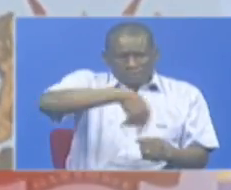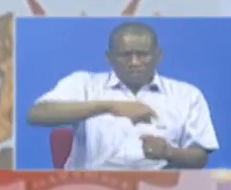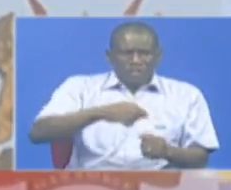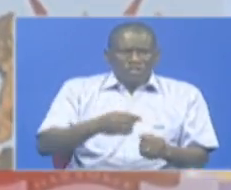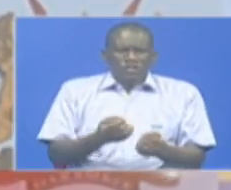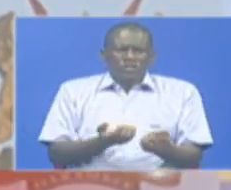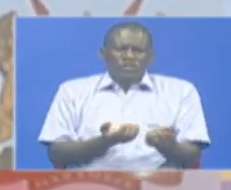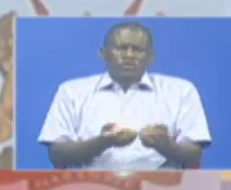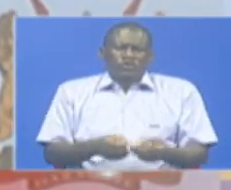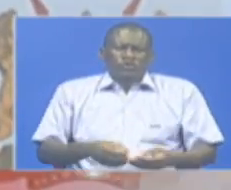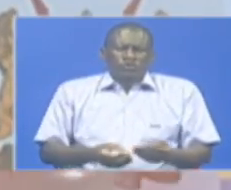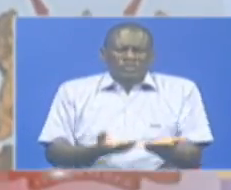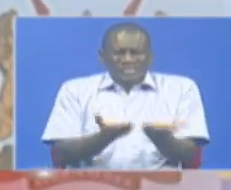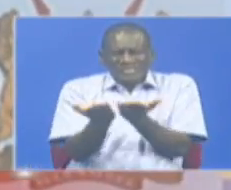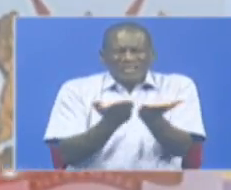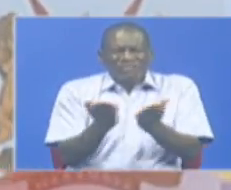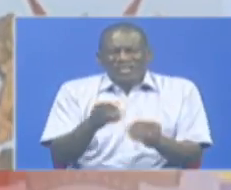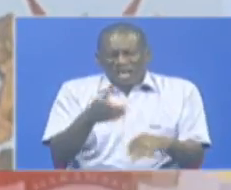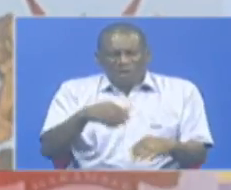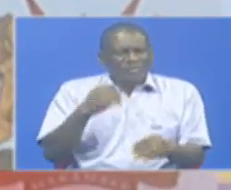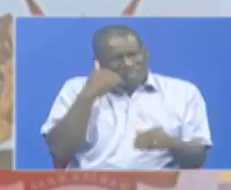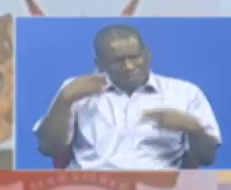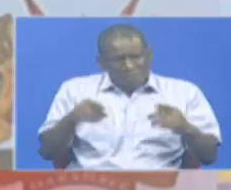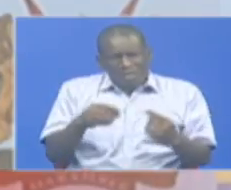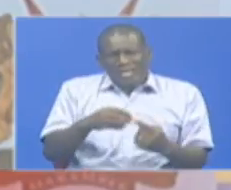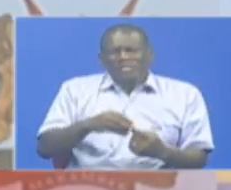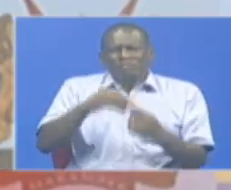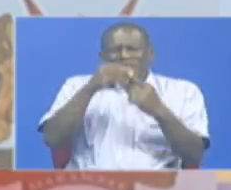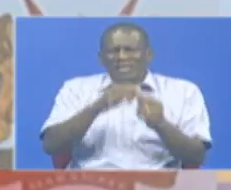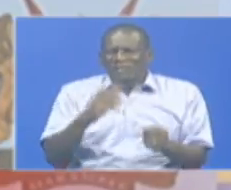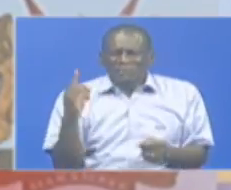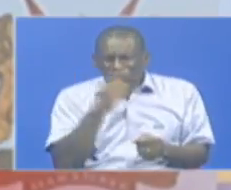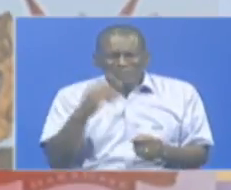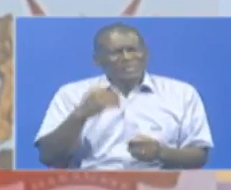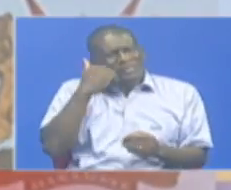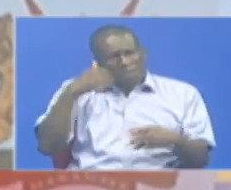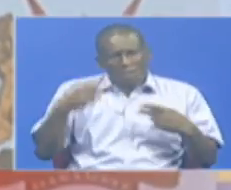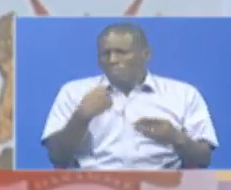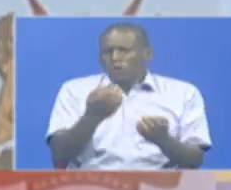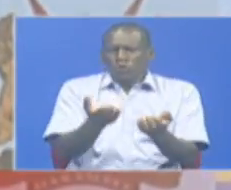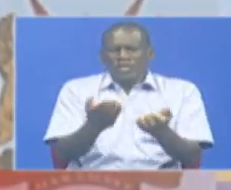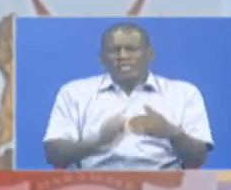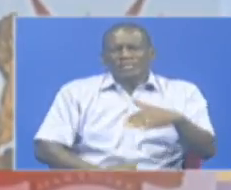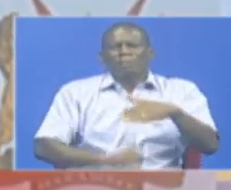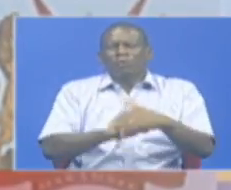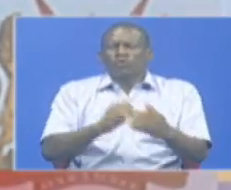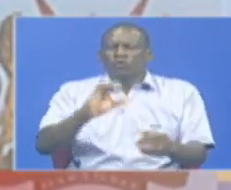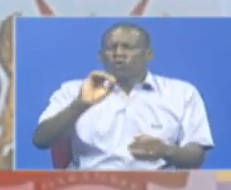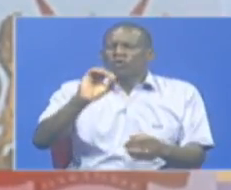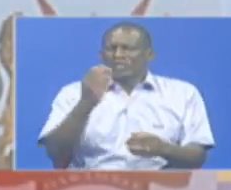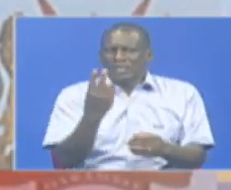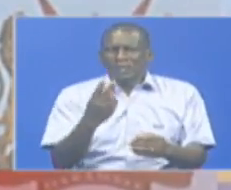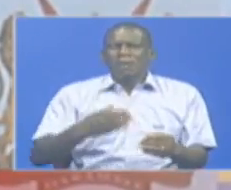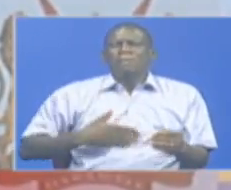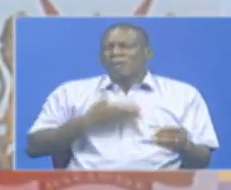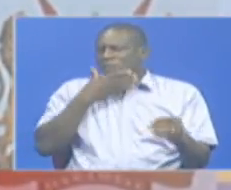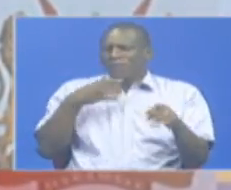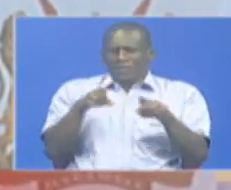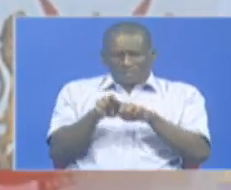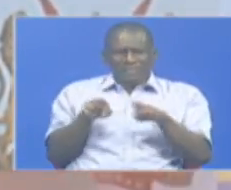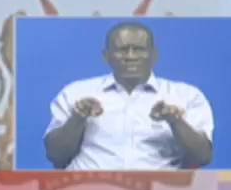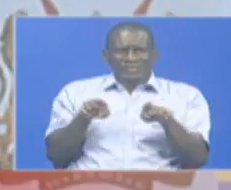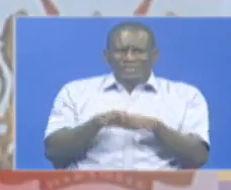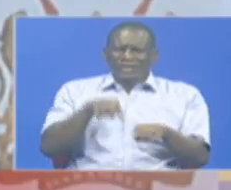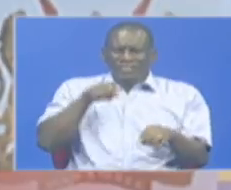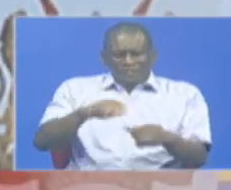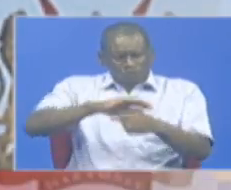our patients, and especially our critical care patients who may require oxygen supplementation. Ladies and gentlemen, this